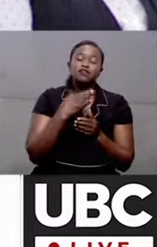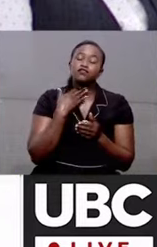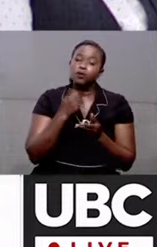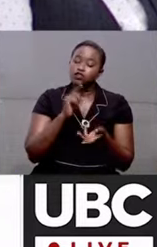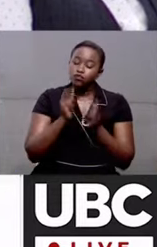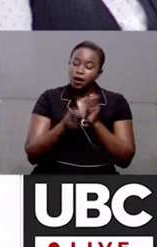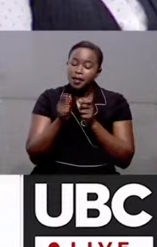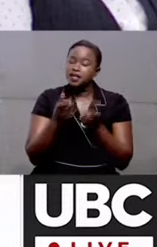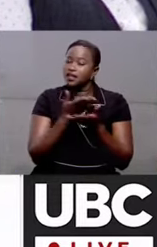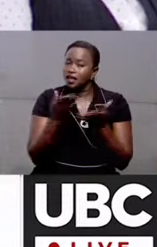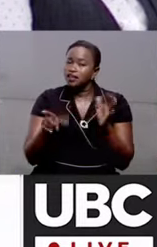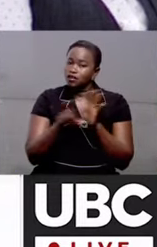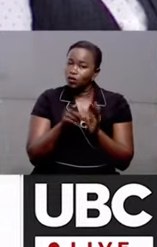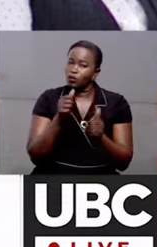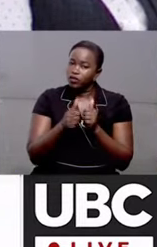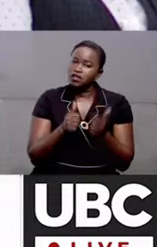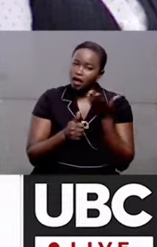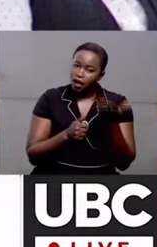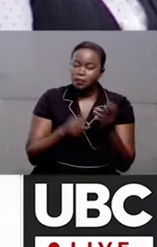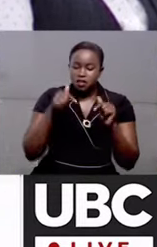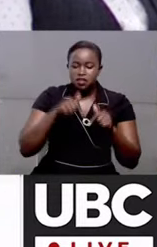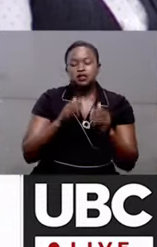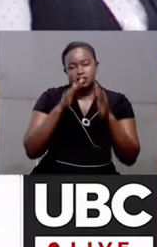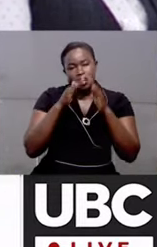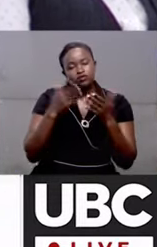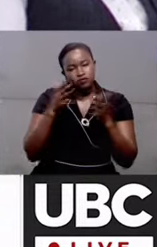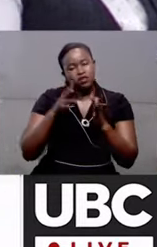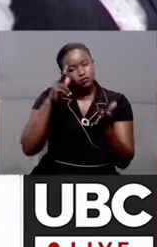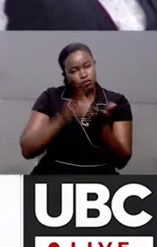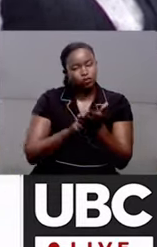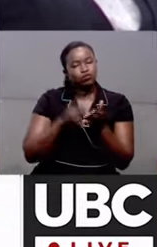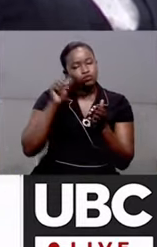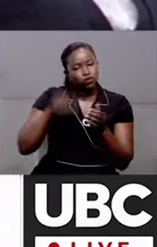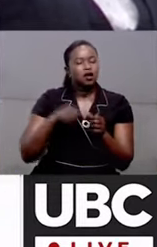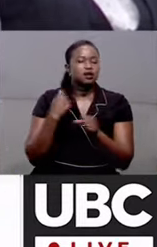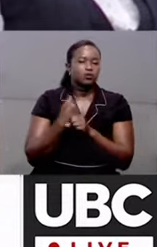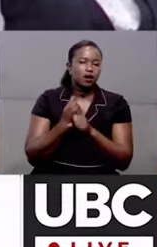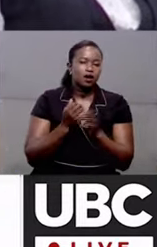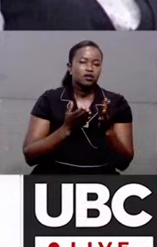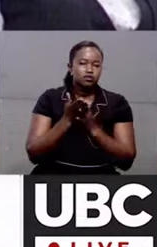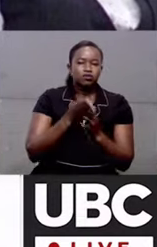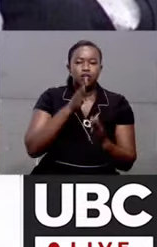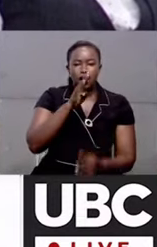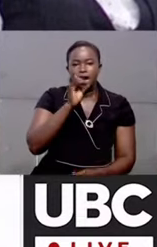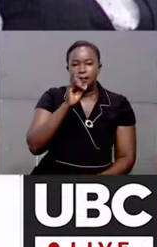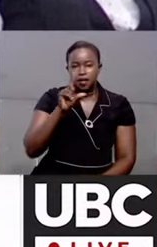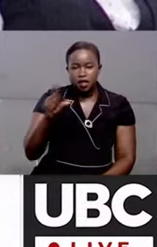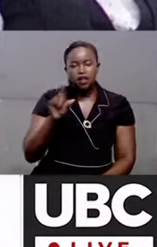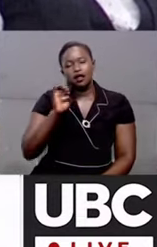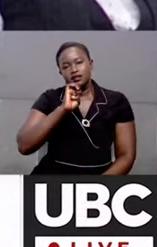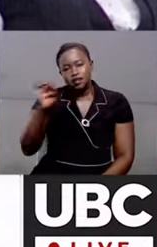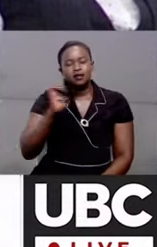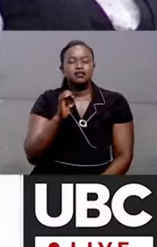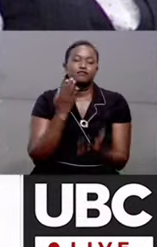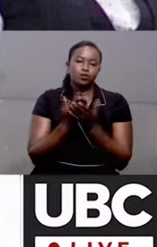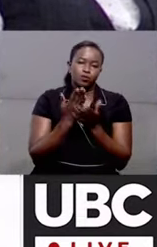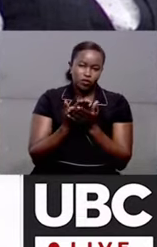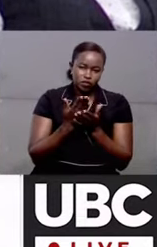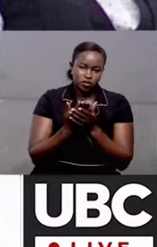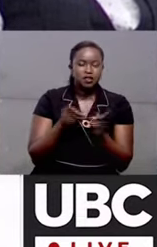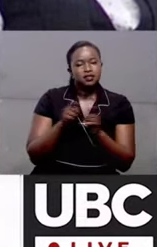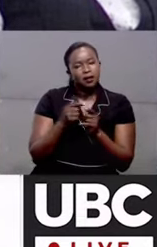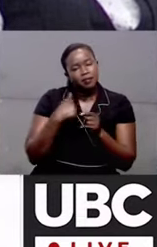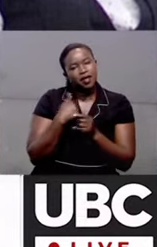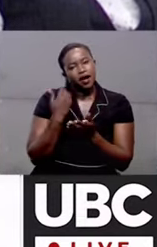is in existence, passed already by this House, you can only do that through a bill proposed by the executive. And I have asked him